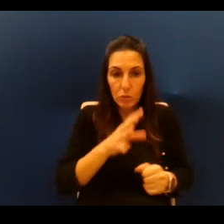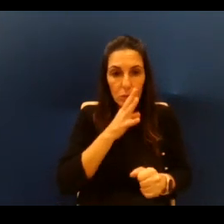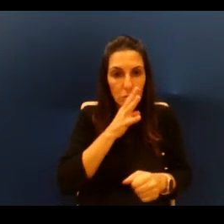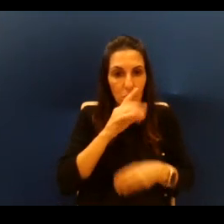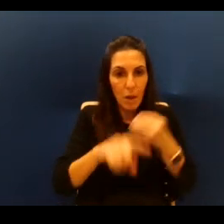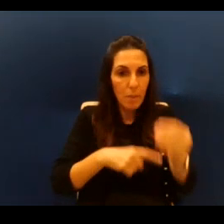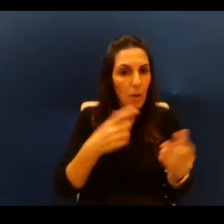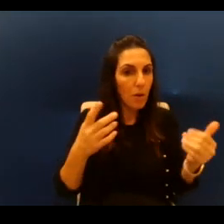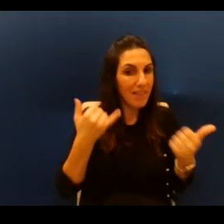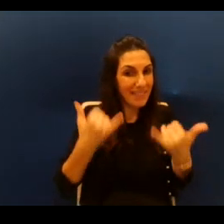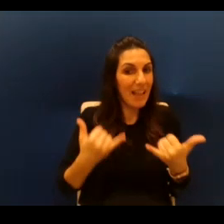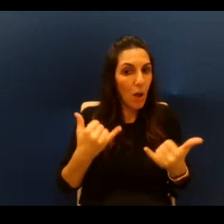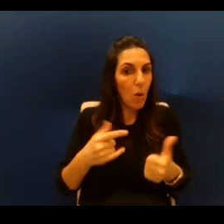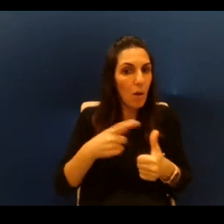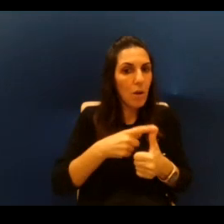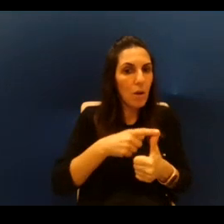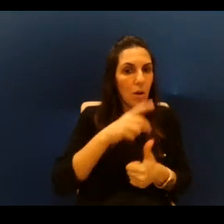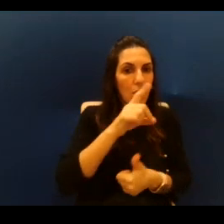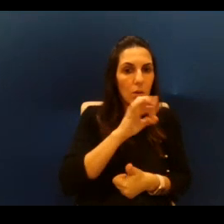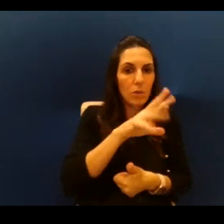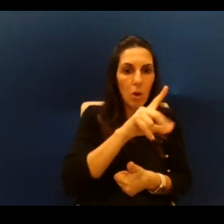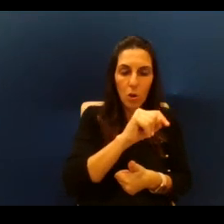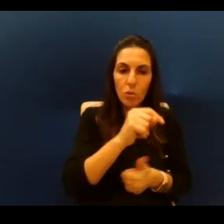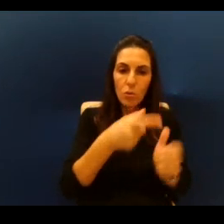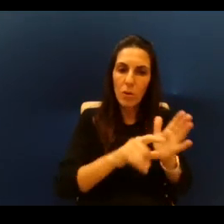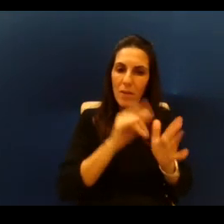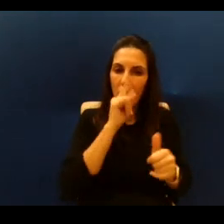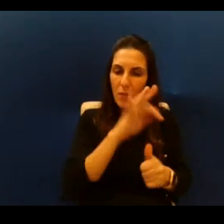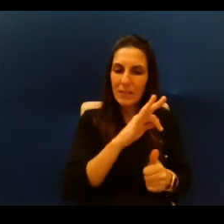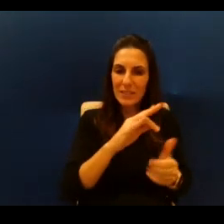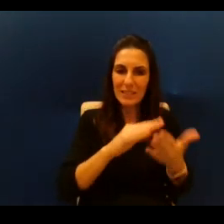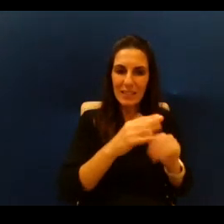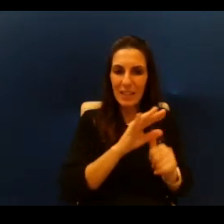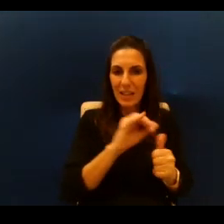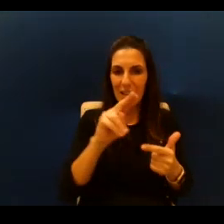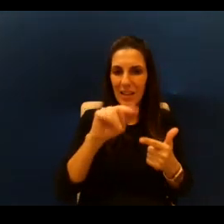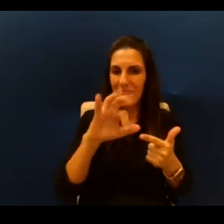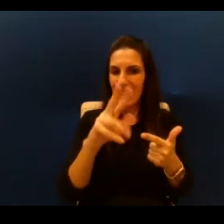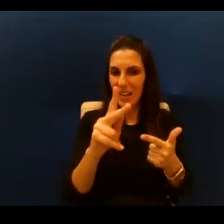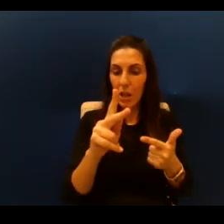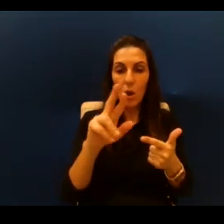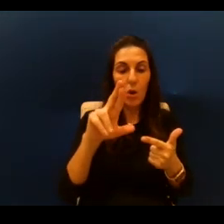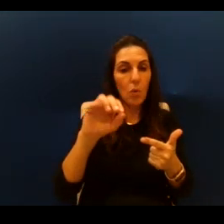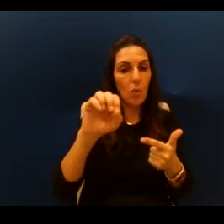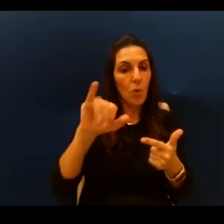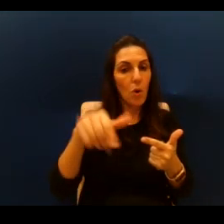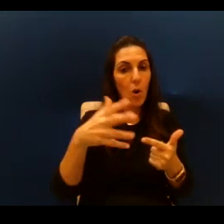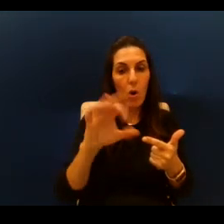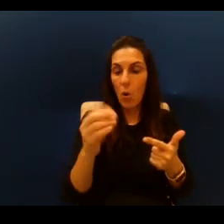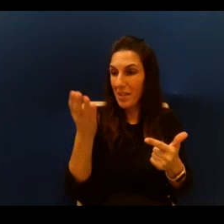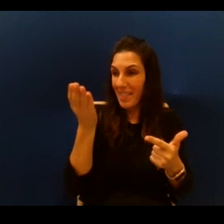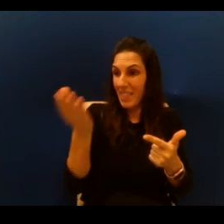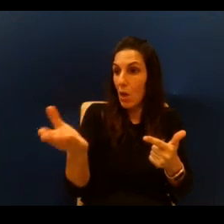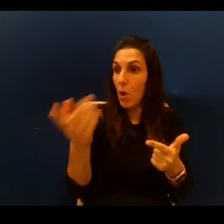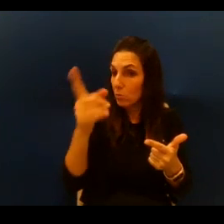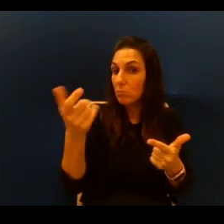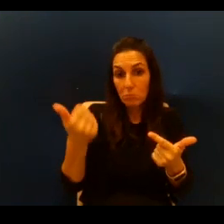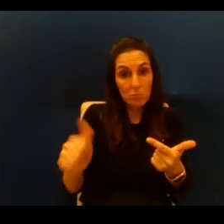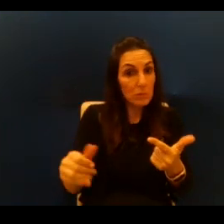city. And the representative, Mr. Nick Rojo, is there for any questions or to add anything else to that.